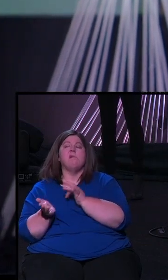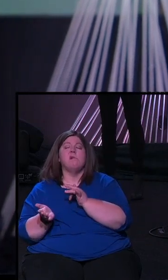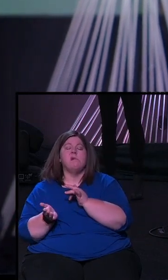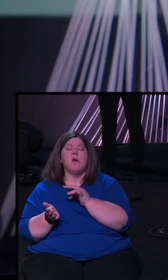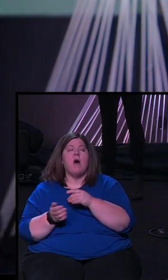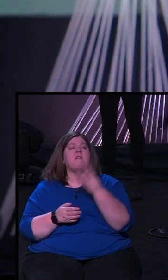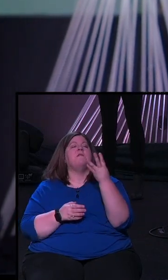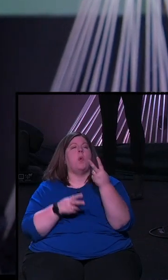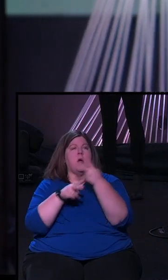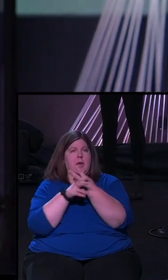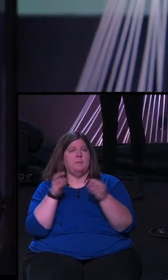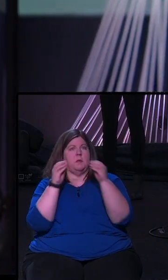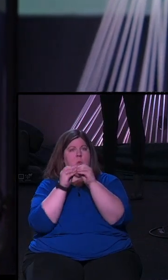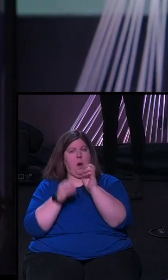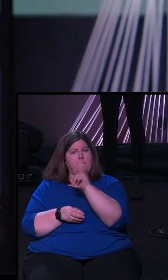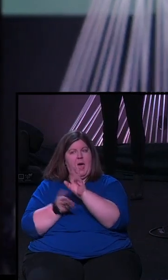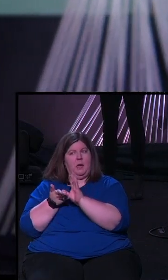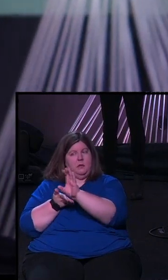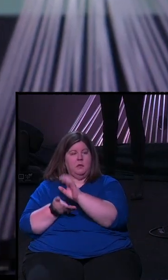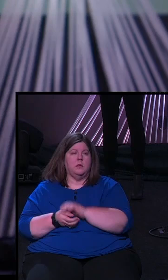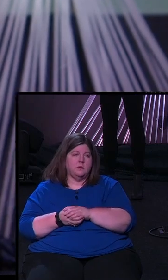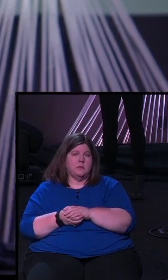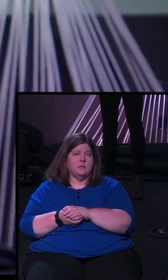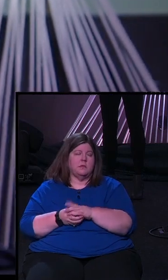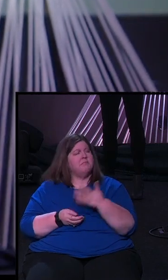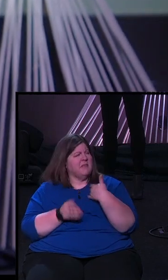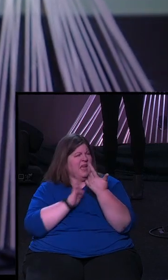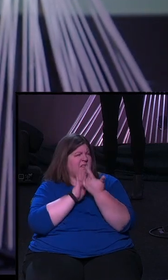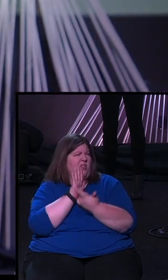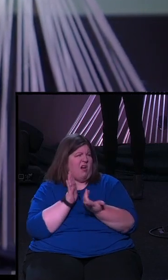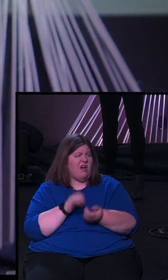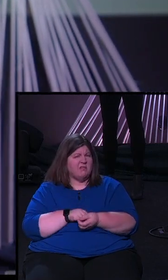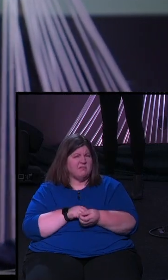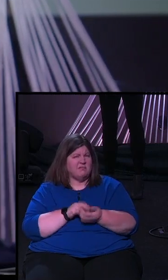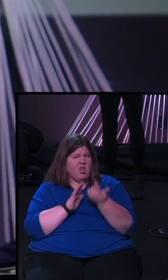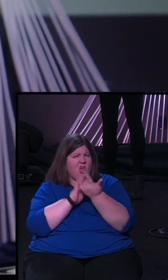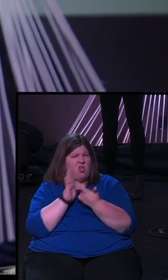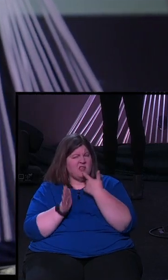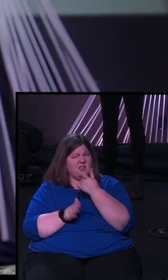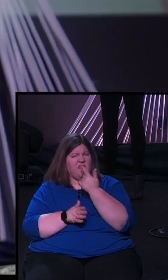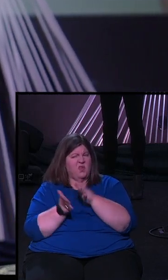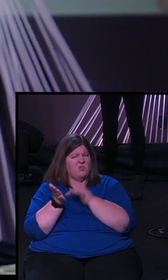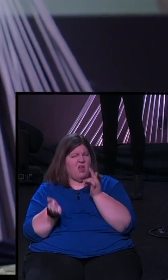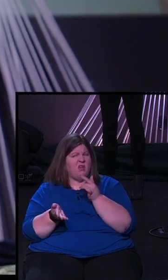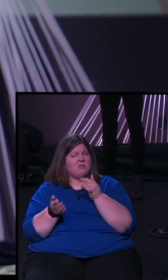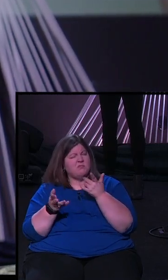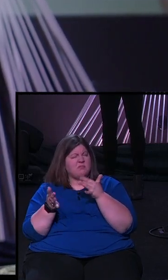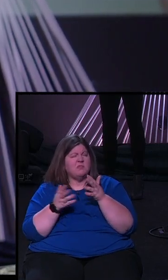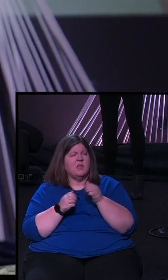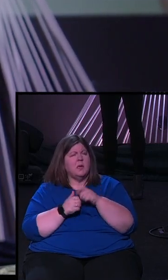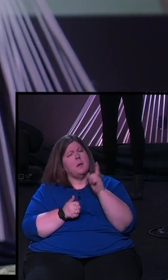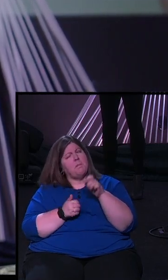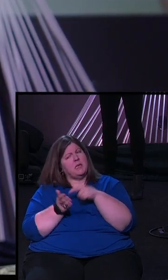times the amount. There was law. There was a law that said if you swindle someone or take advantage or whatever, that you